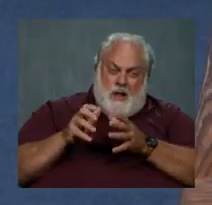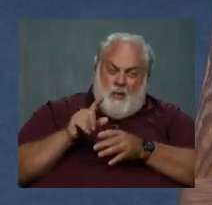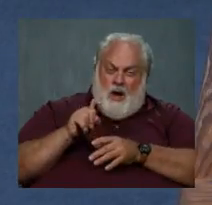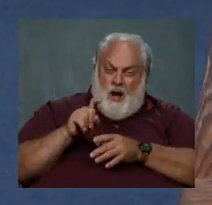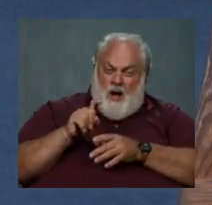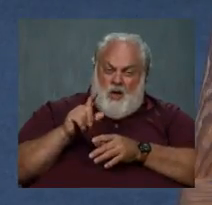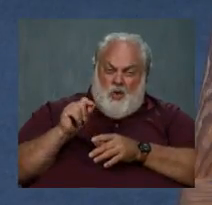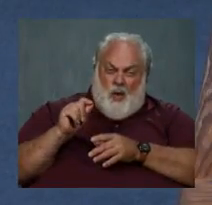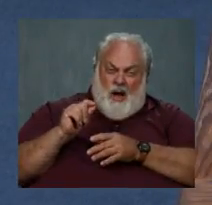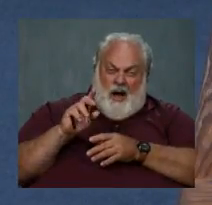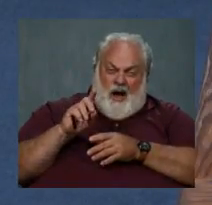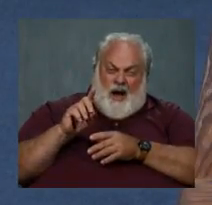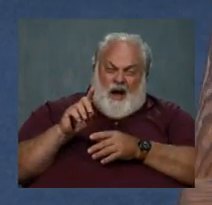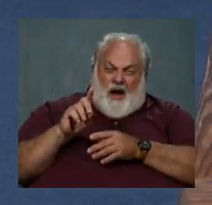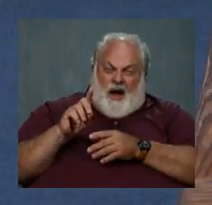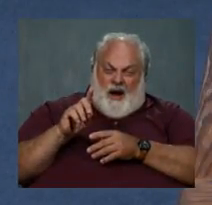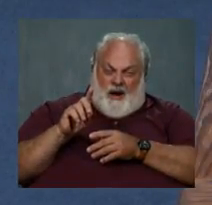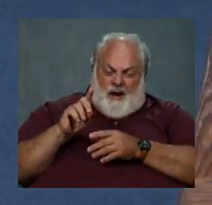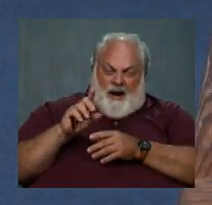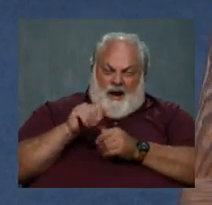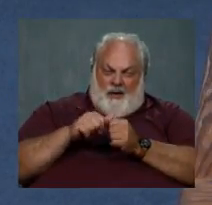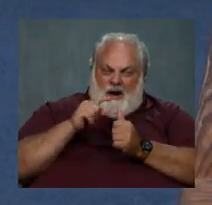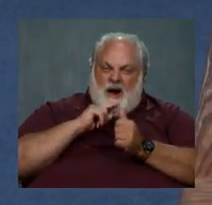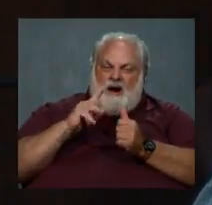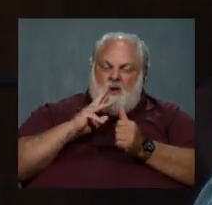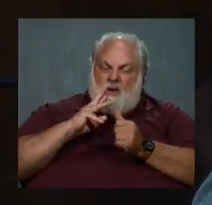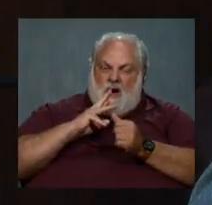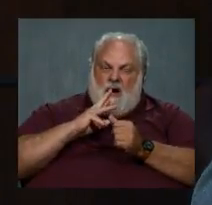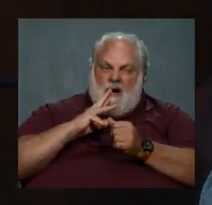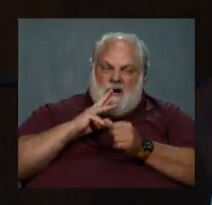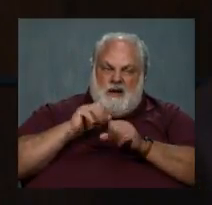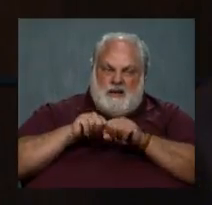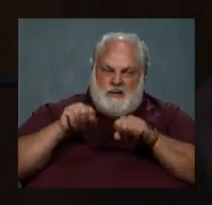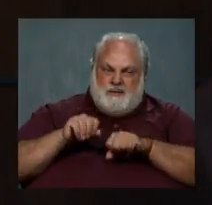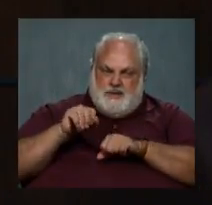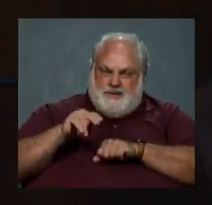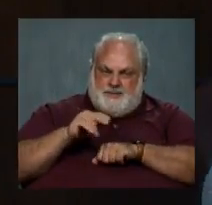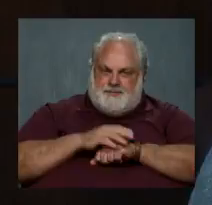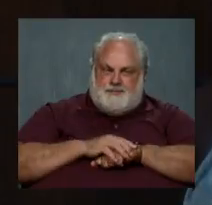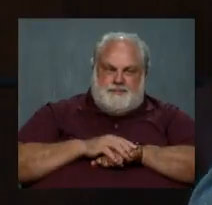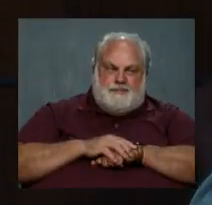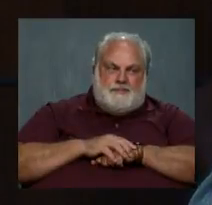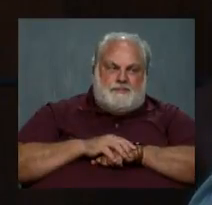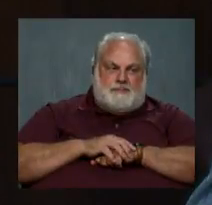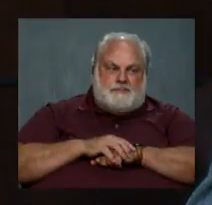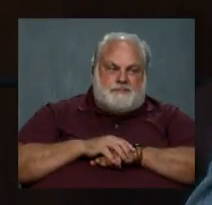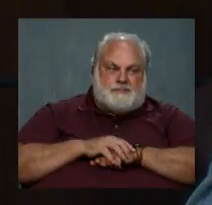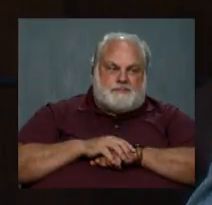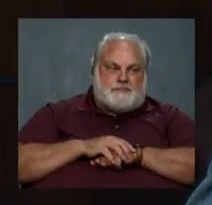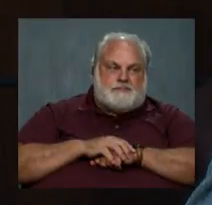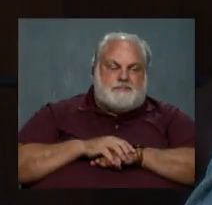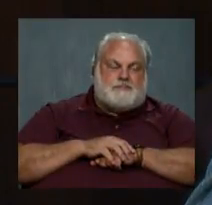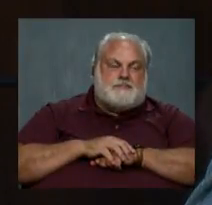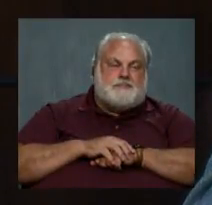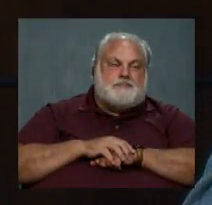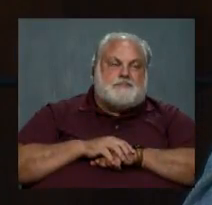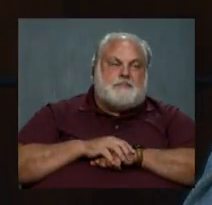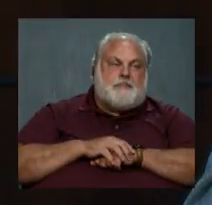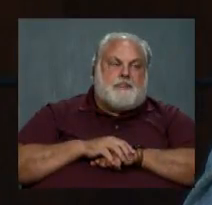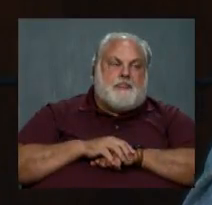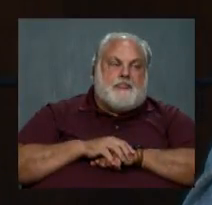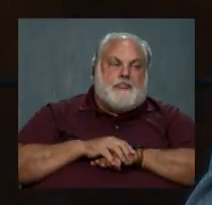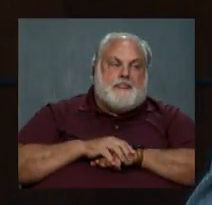the past 15 days, and everybody's got their sprinkler system on. Just to sort of hitchhiking on Director